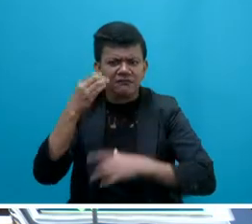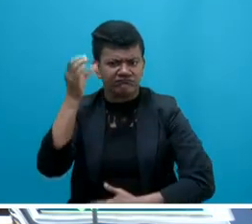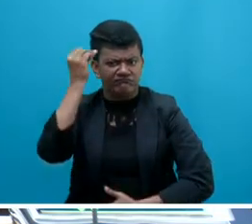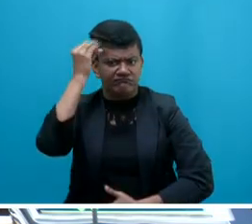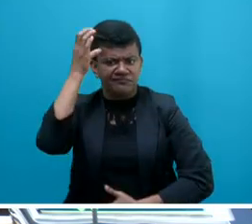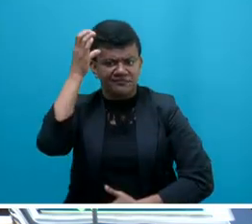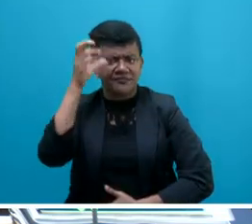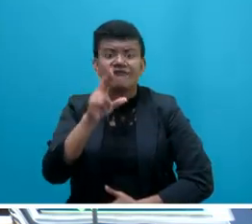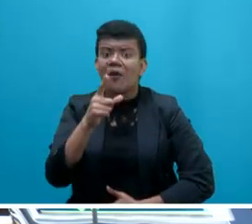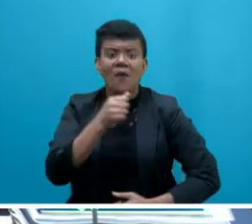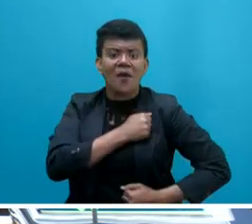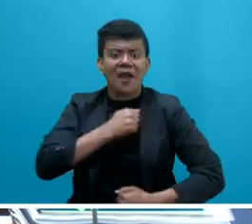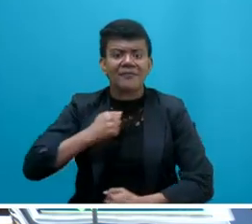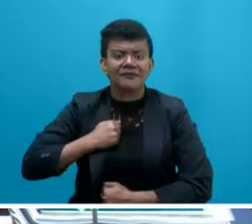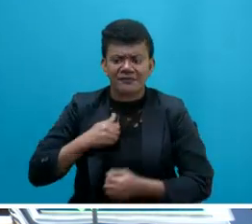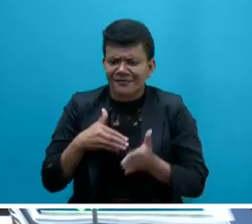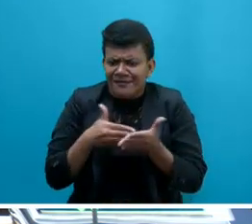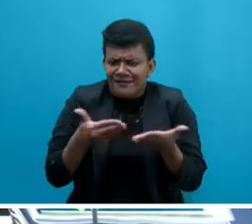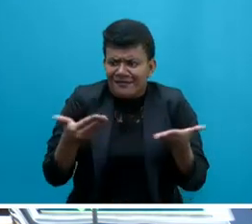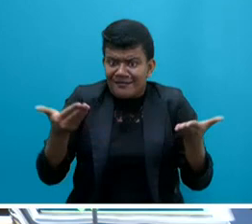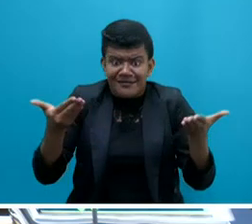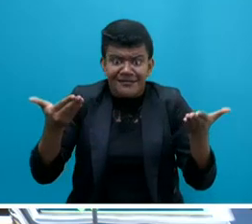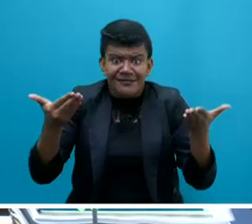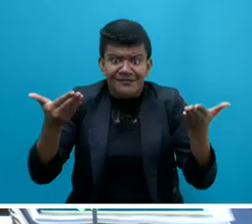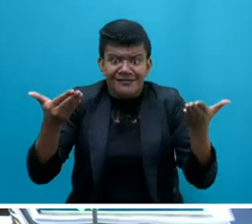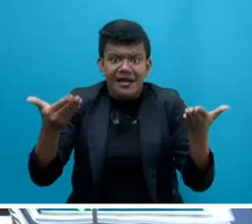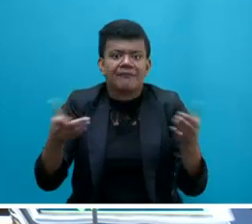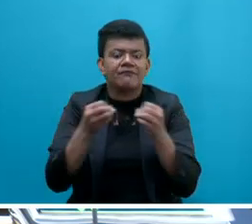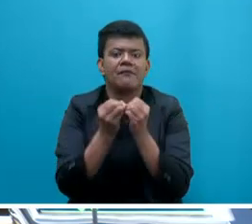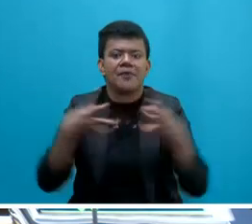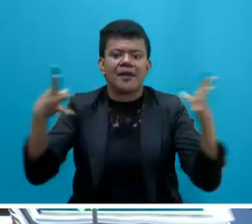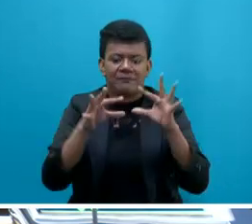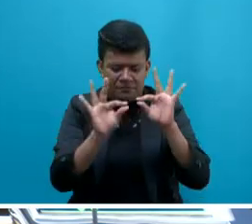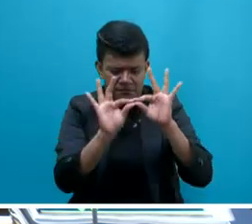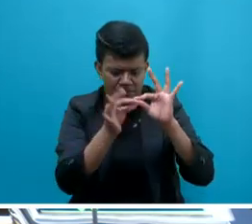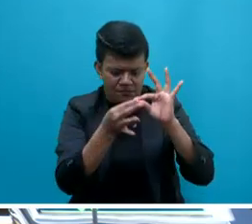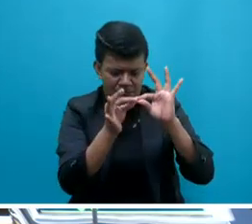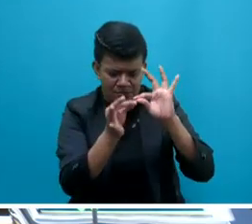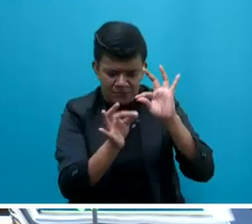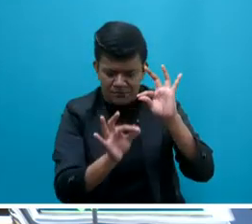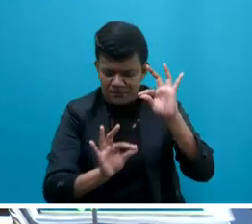disarmament, search and rescue operations, counterterrorism, force development